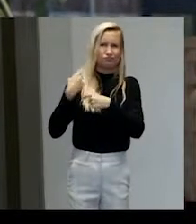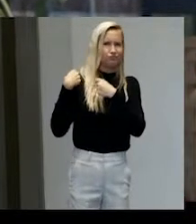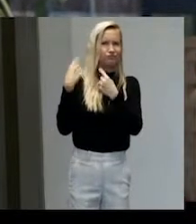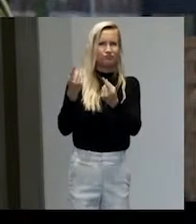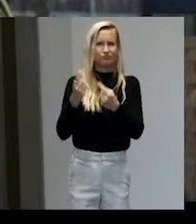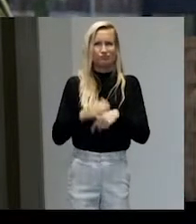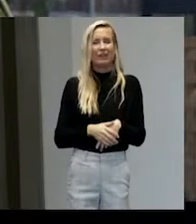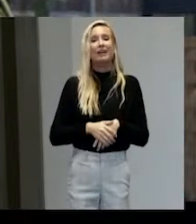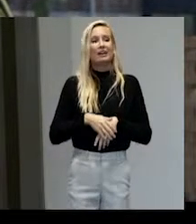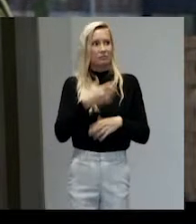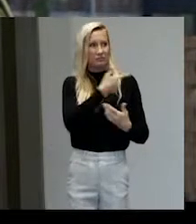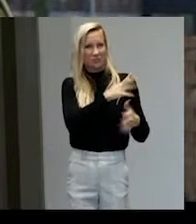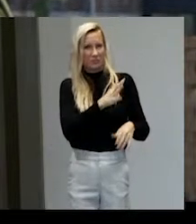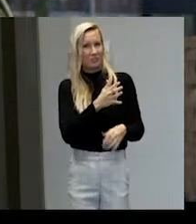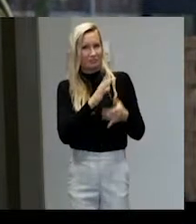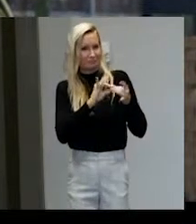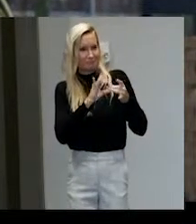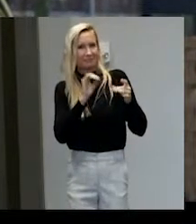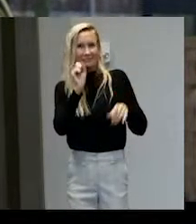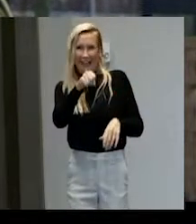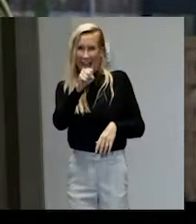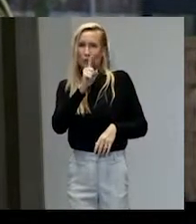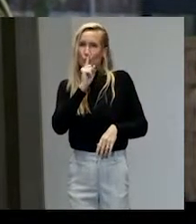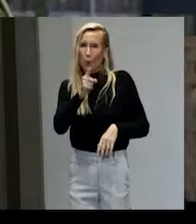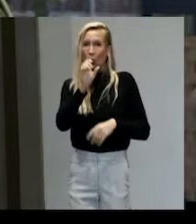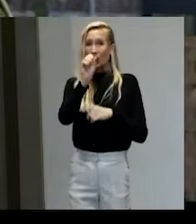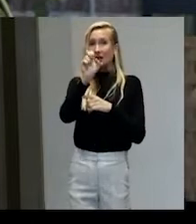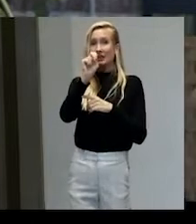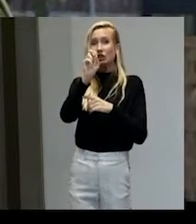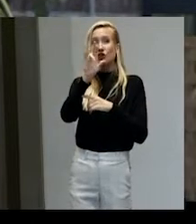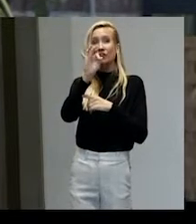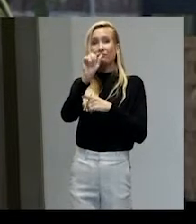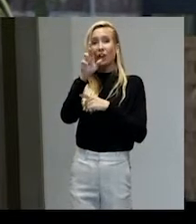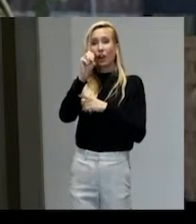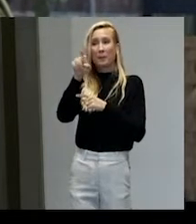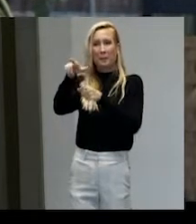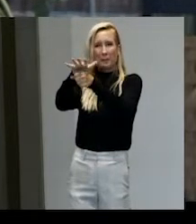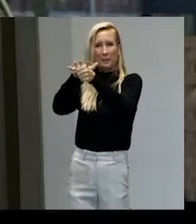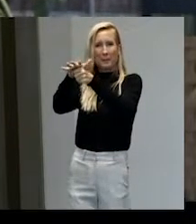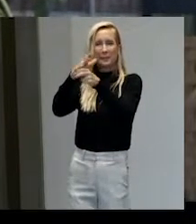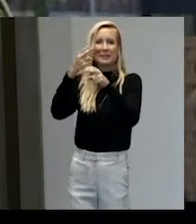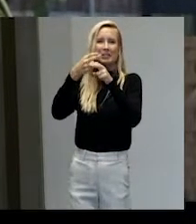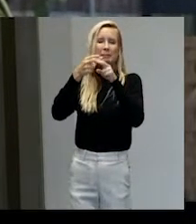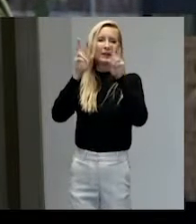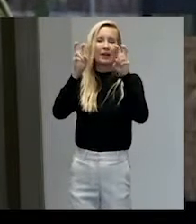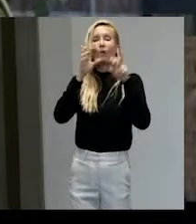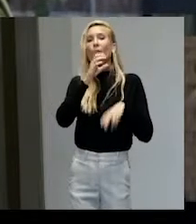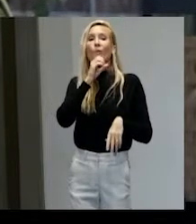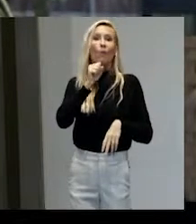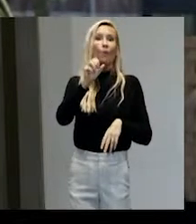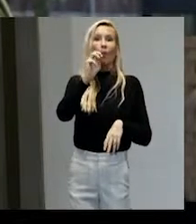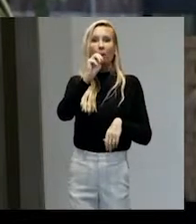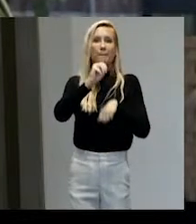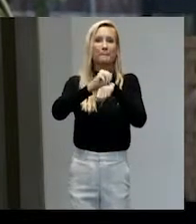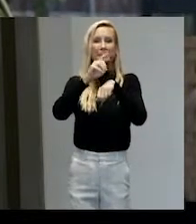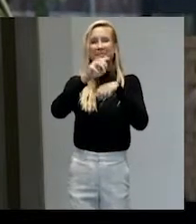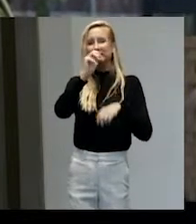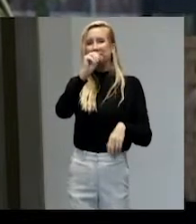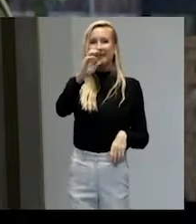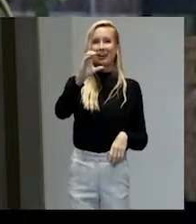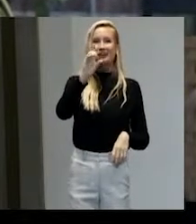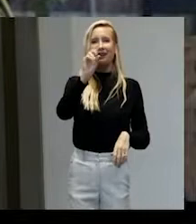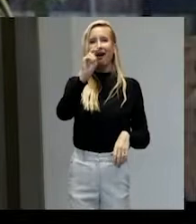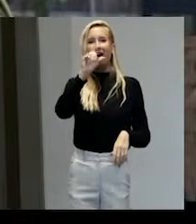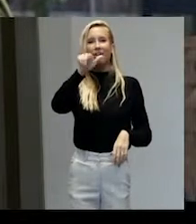Old McDonald Sensory Farm. And so if you haven't stopped by that, please make sure that you get by that and see that wonderful